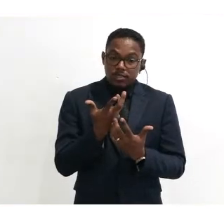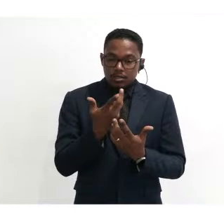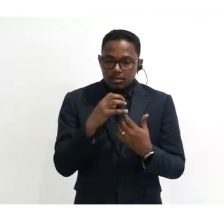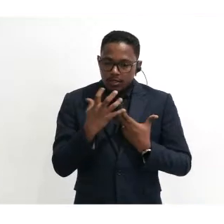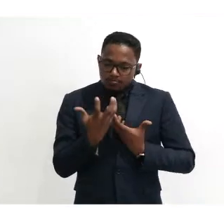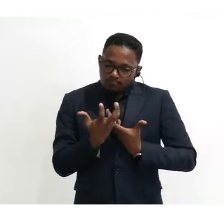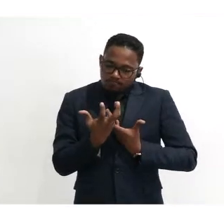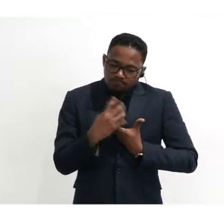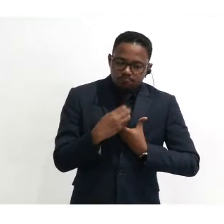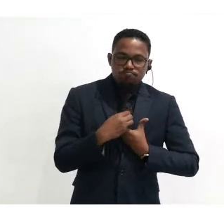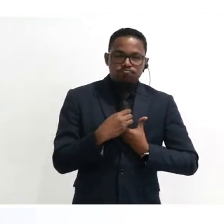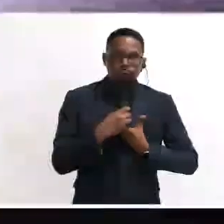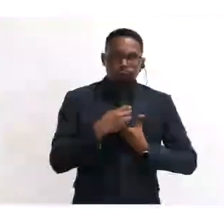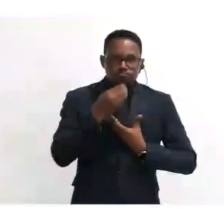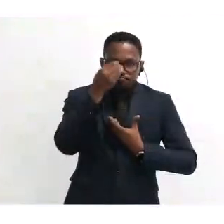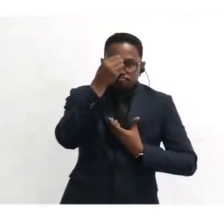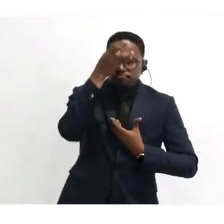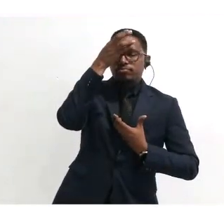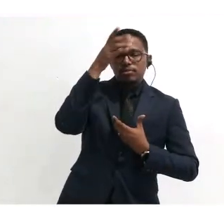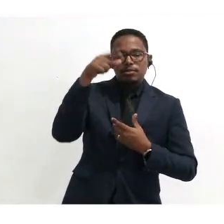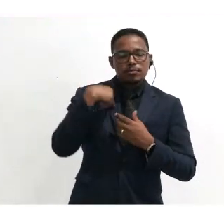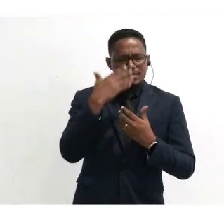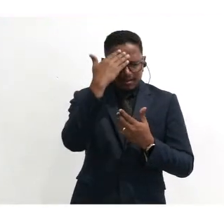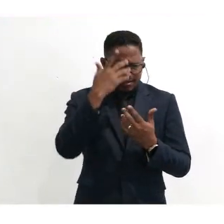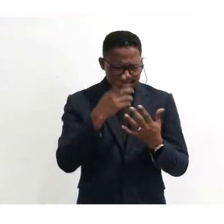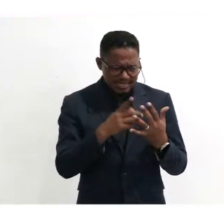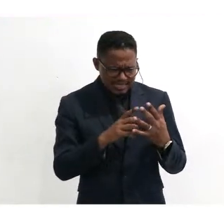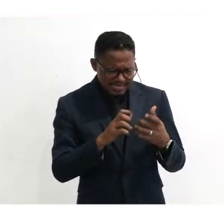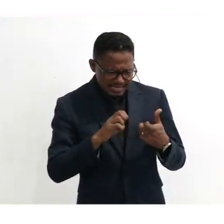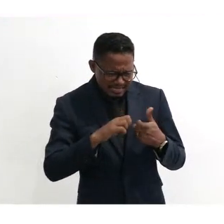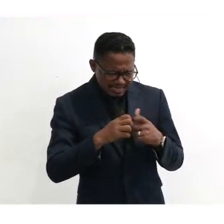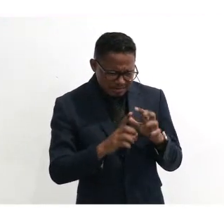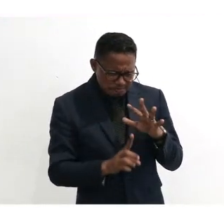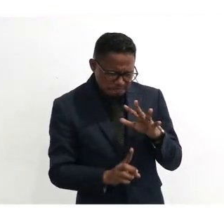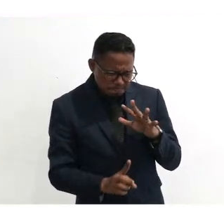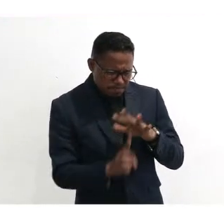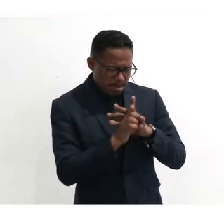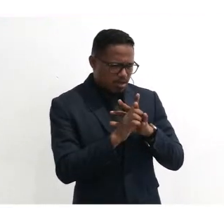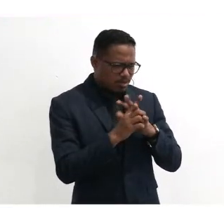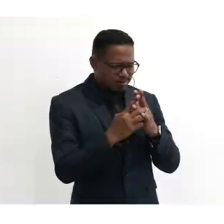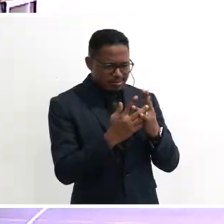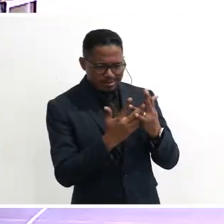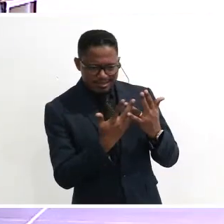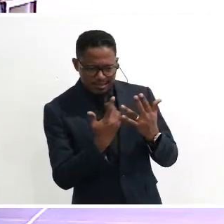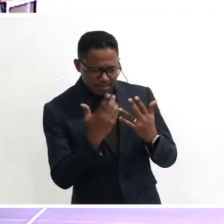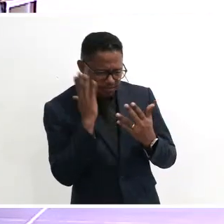approach a problem and how do you problem solve and things like that.